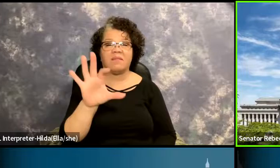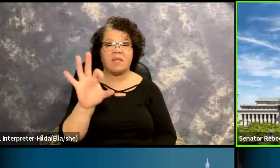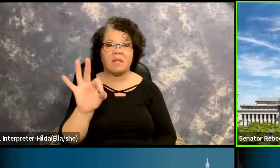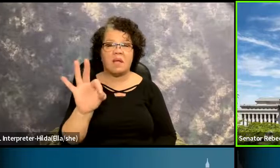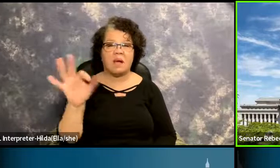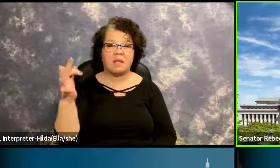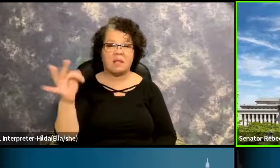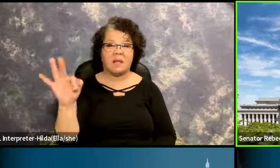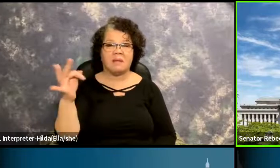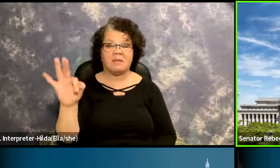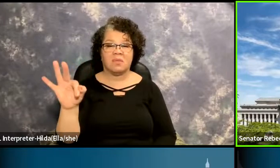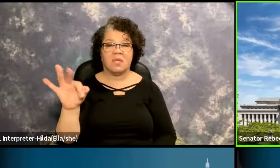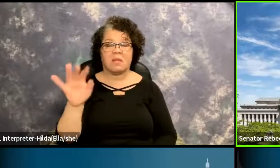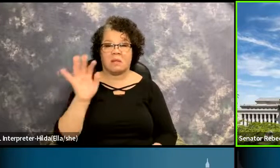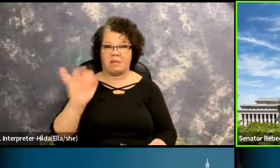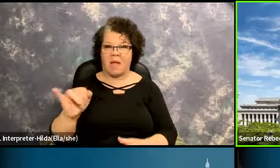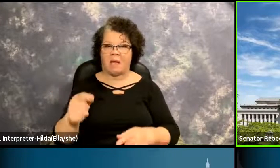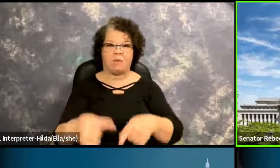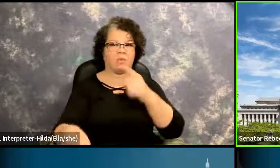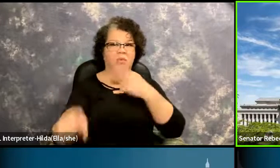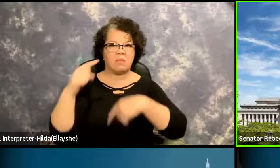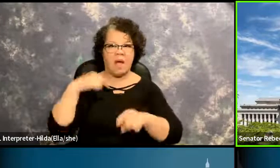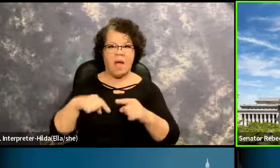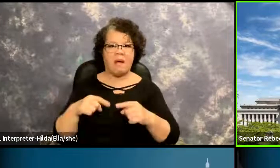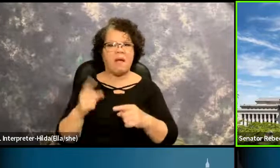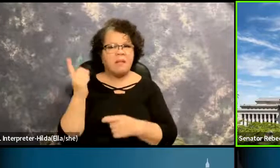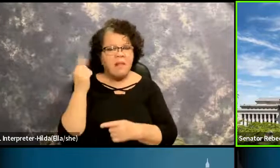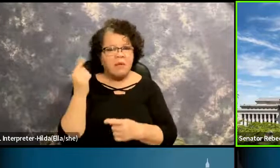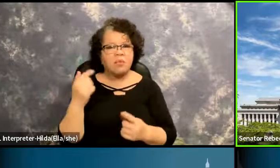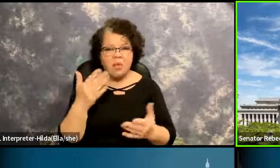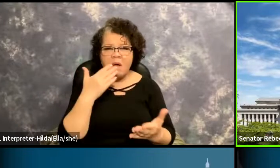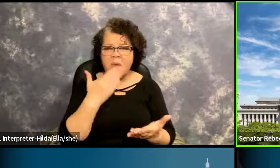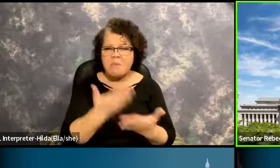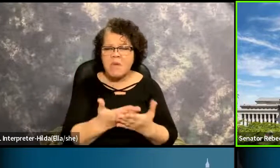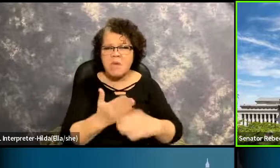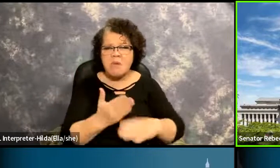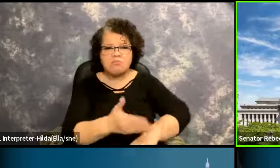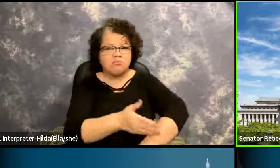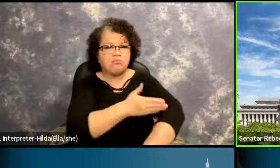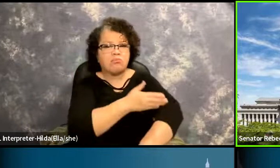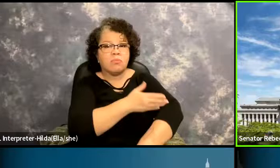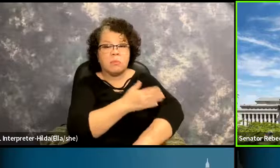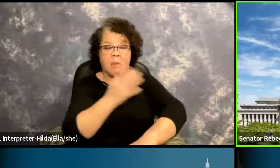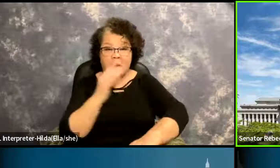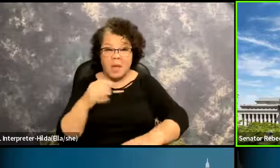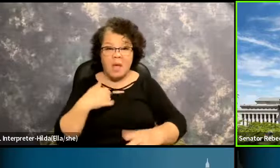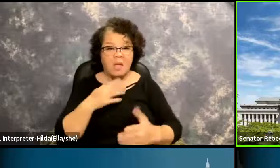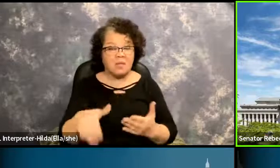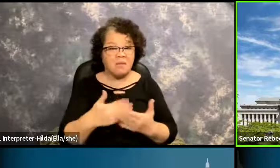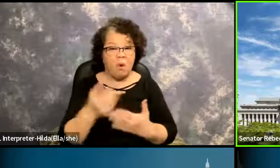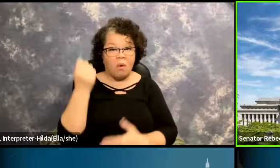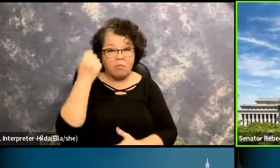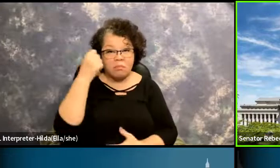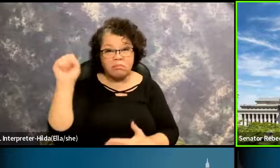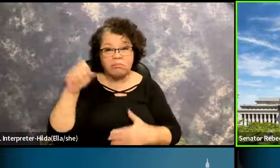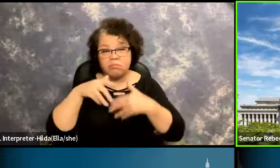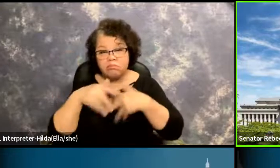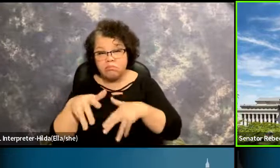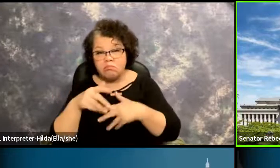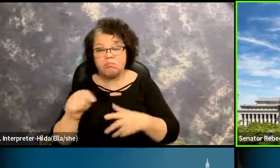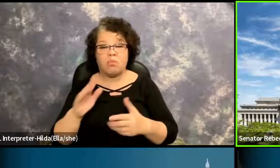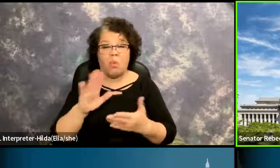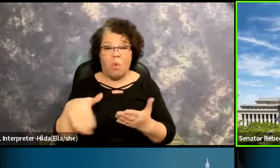rolls things back. We had huge progress last year because of the uprisings, because of the organizing.